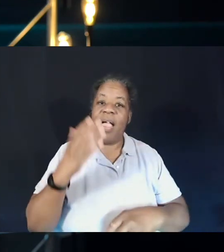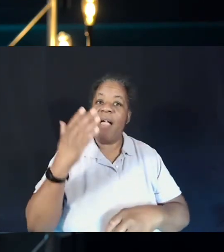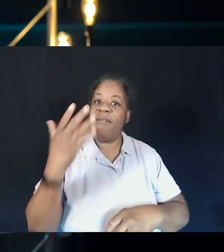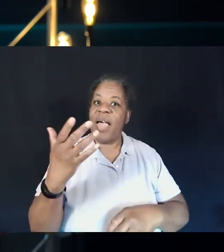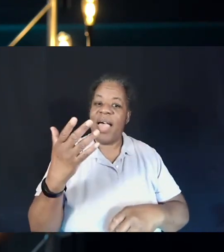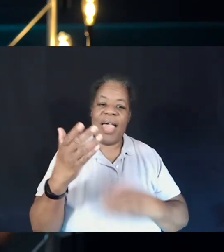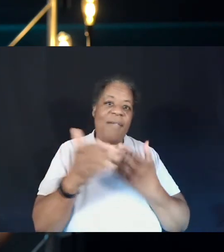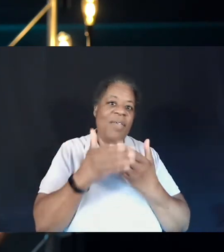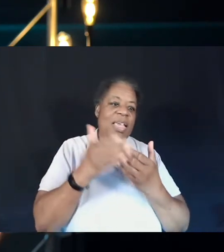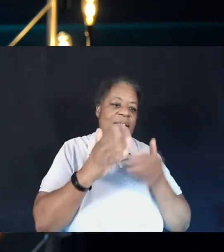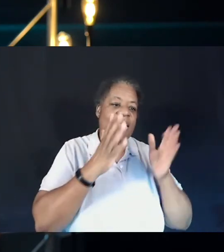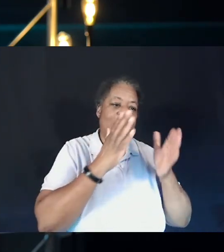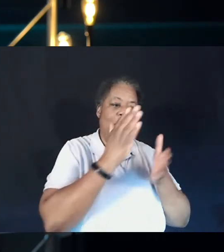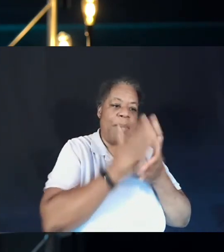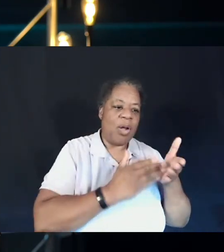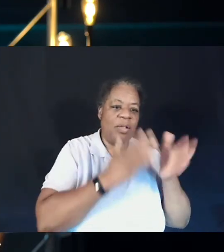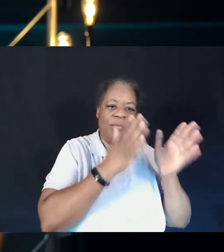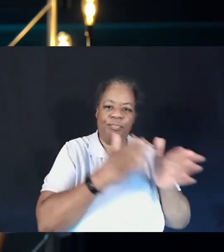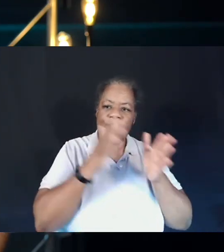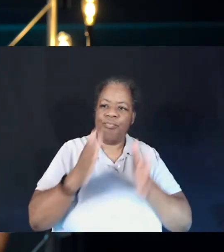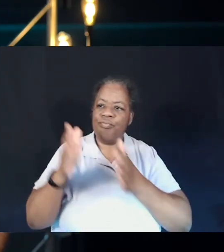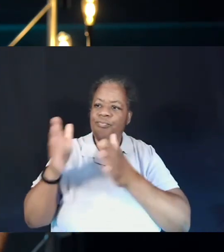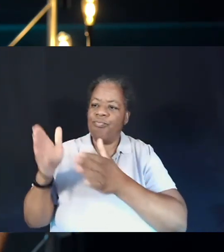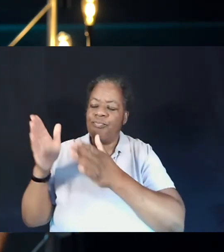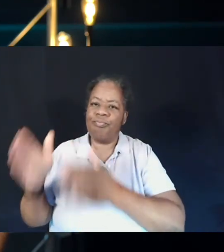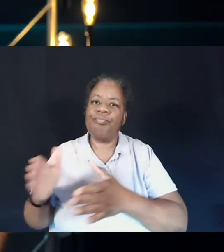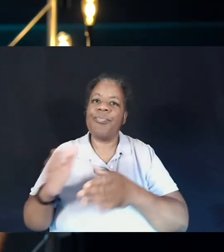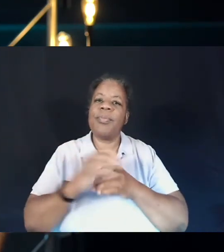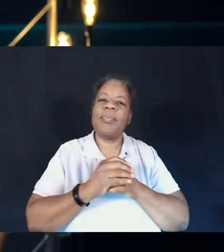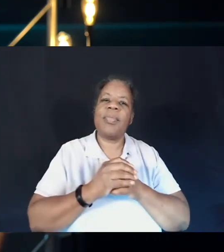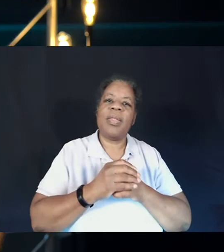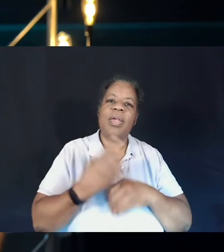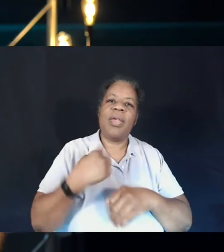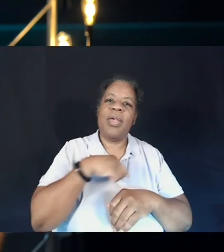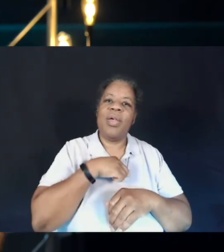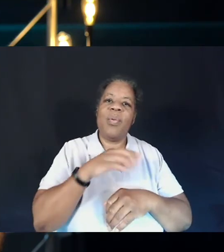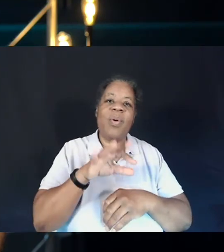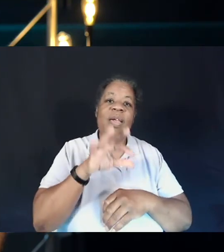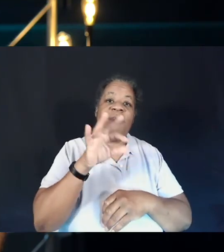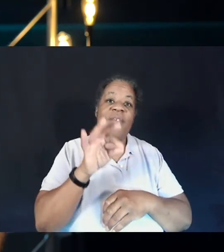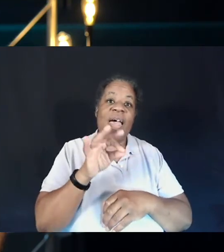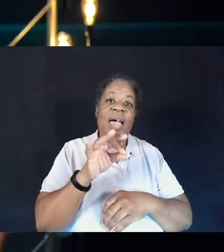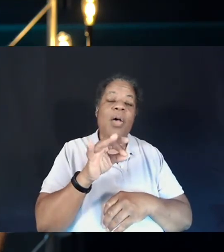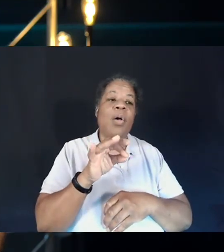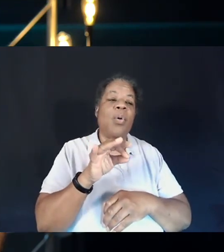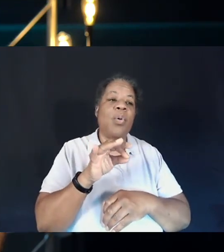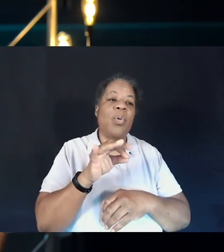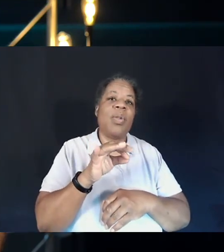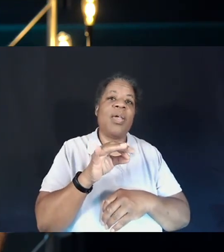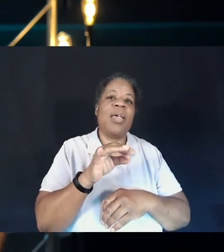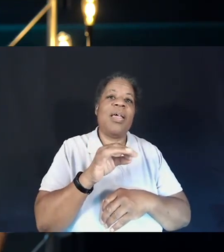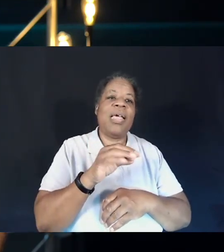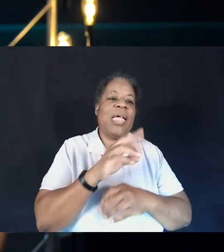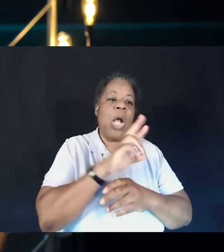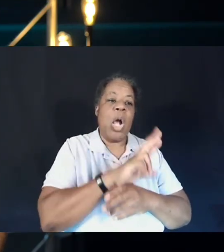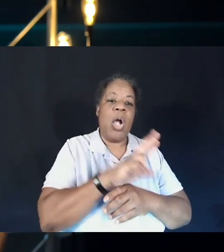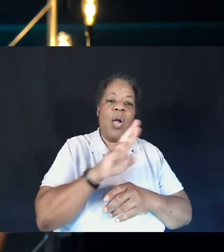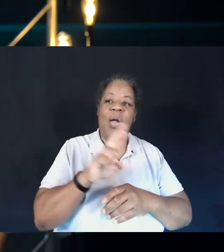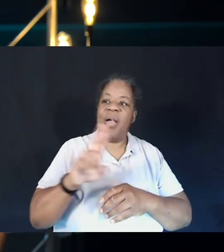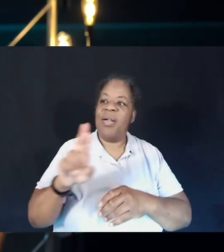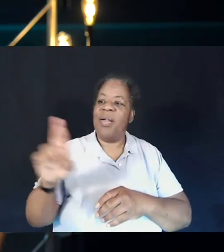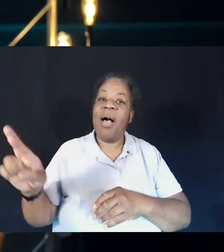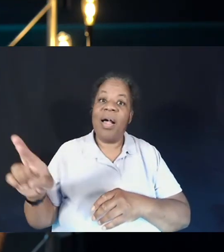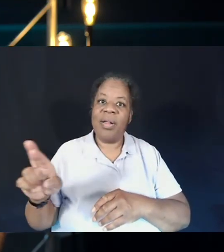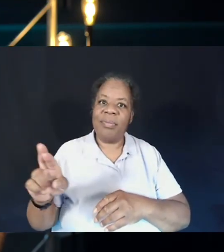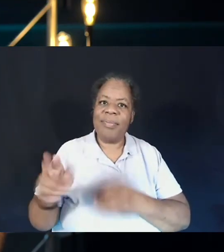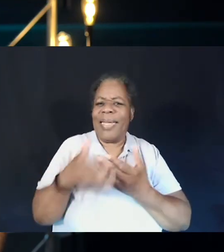prayer, and there's traditional language around it, but we found a version that we liked that used five R's that were easy to remember. And at the end, I